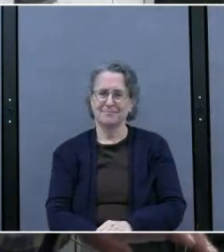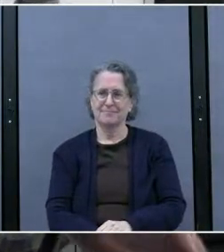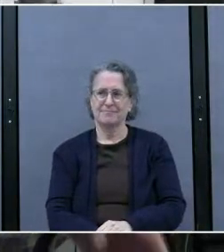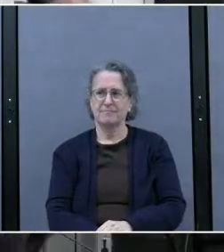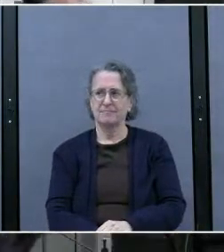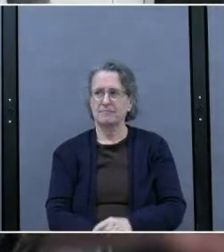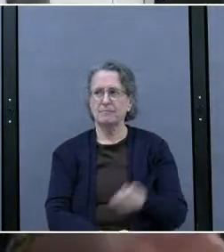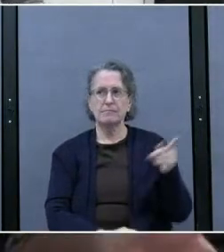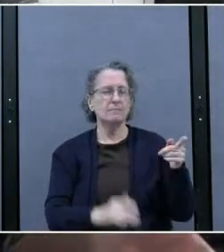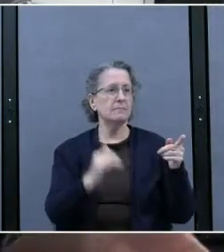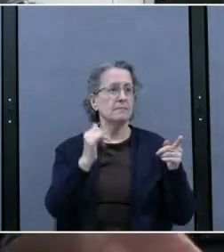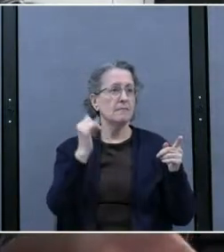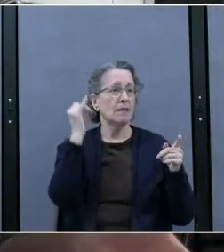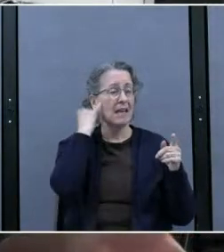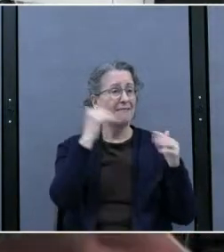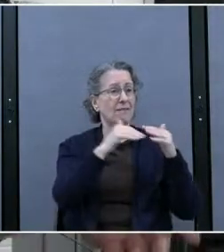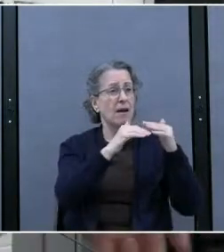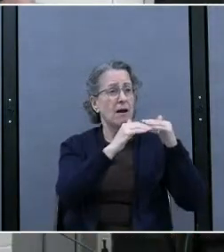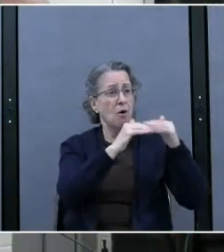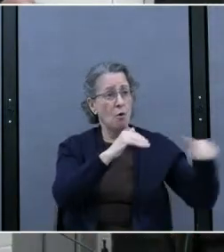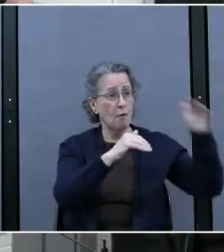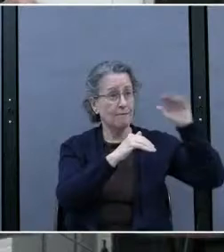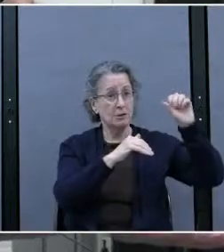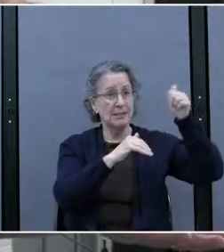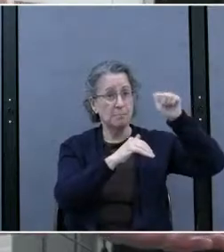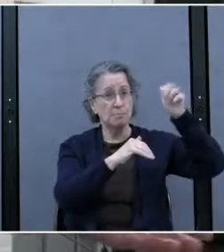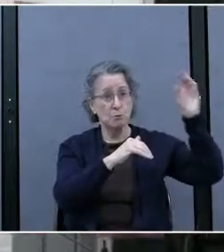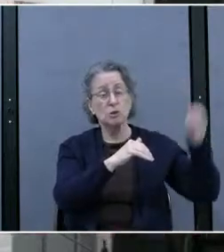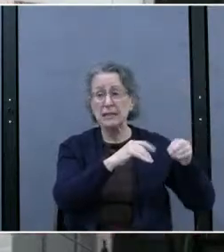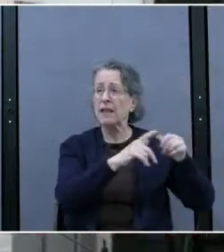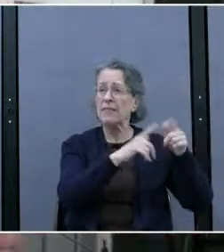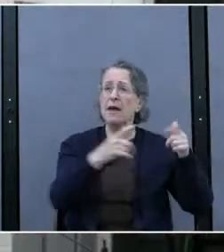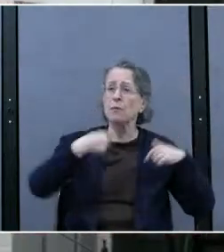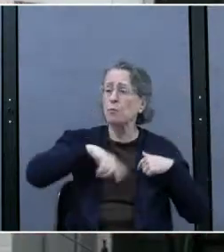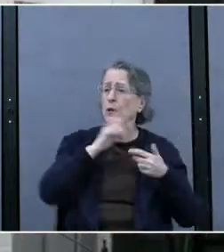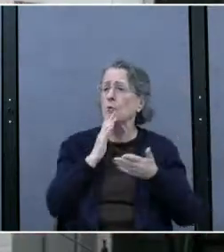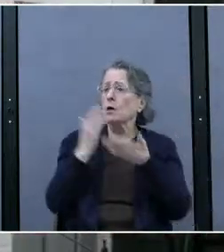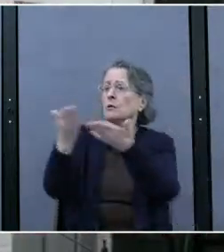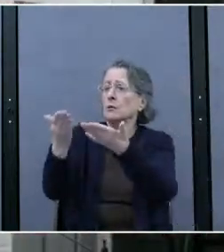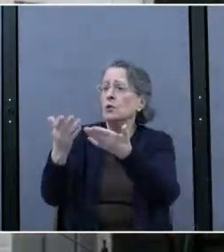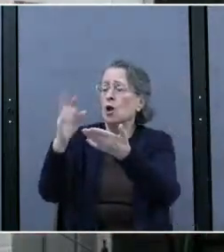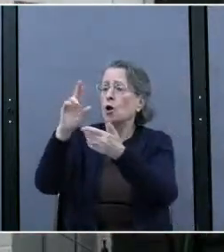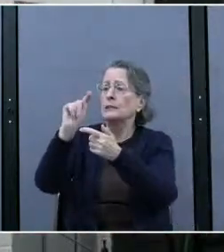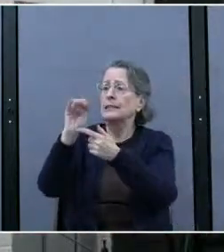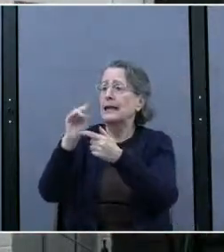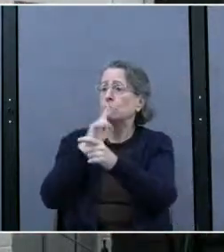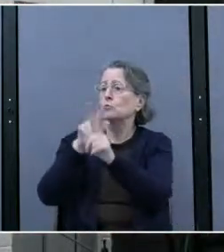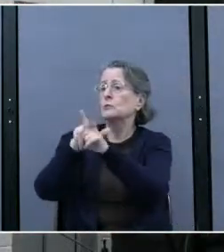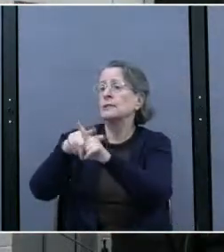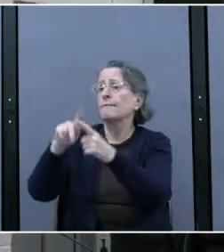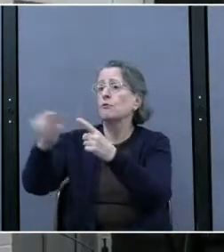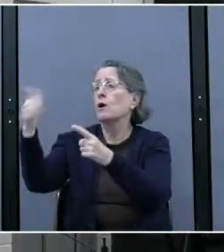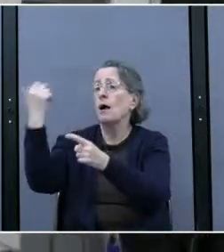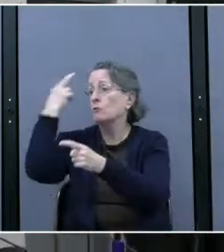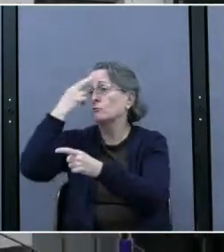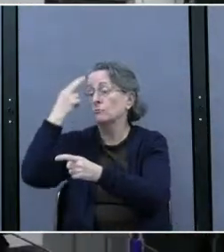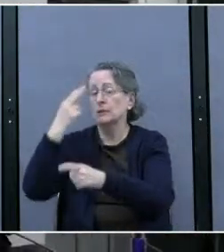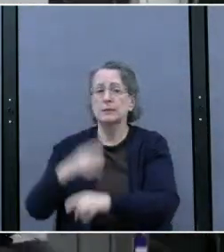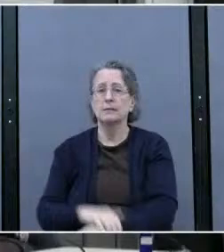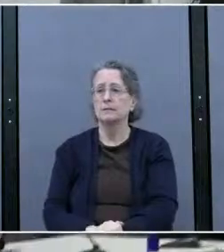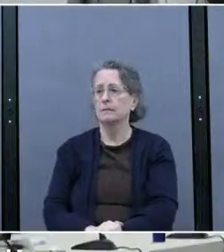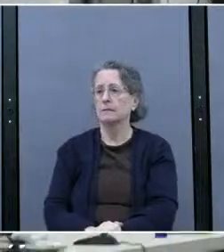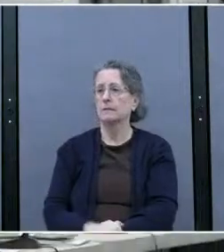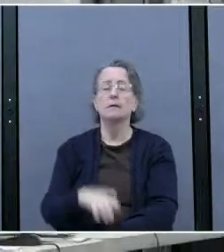guideline, we bring it back to town meeting for you to assign it to some other purpose. Thanks, Patrick. Bob, do you want to speak?